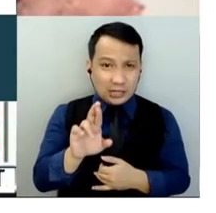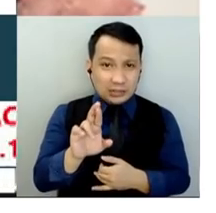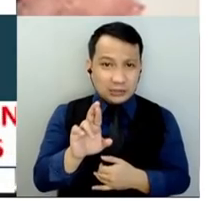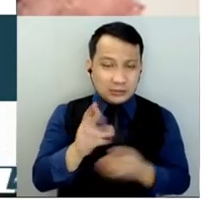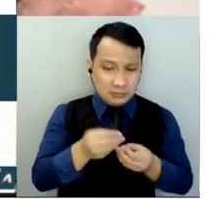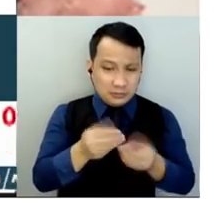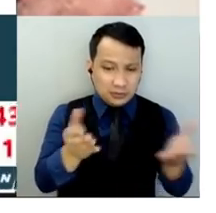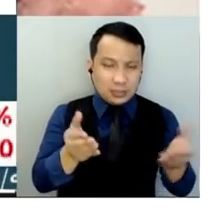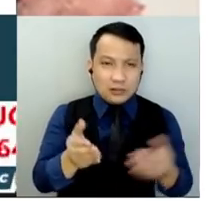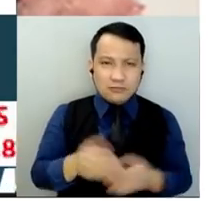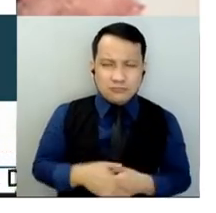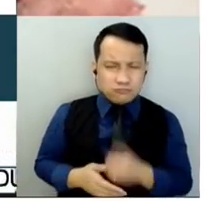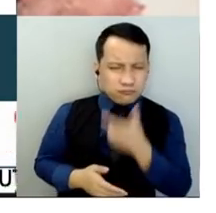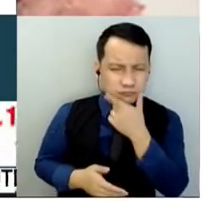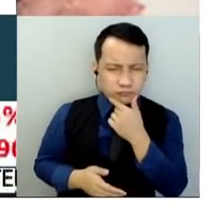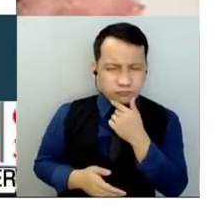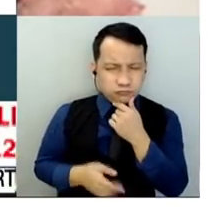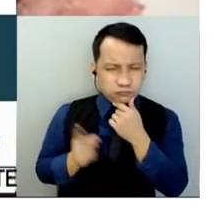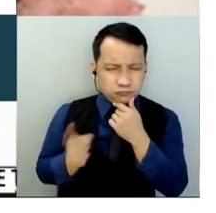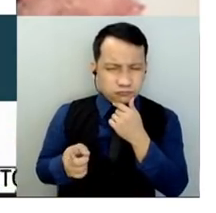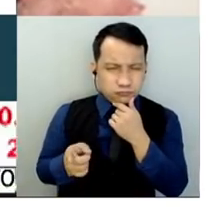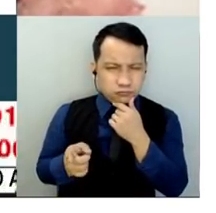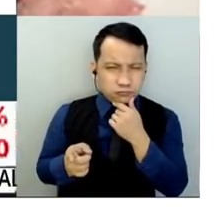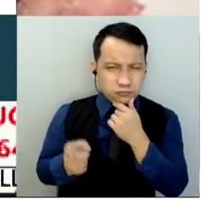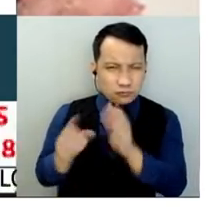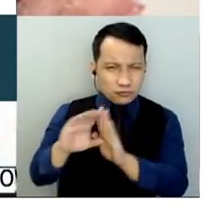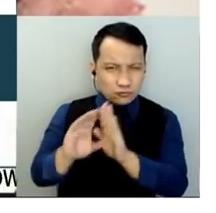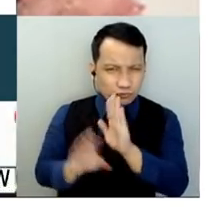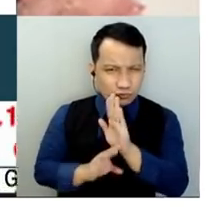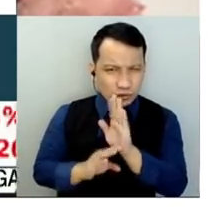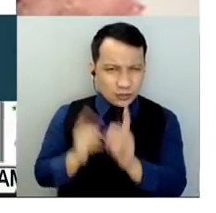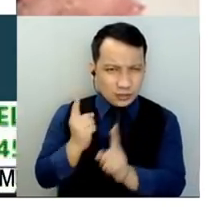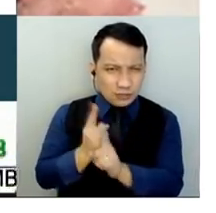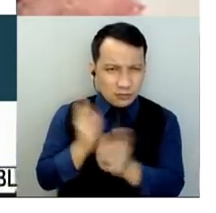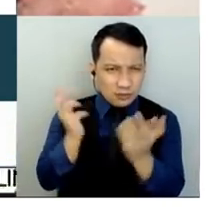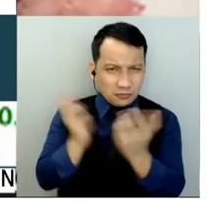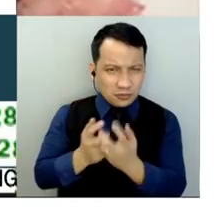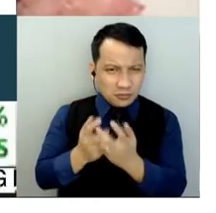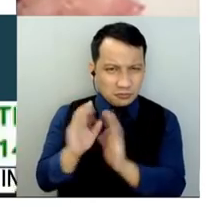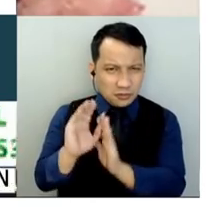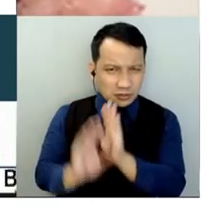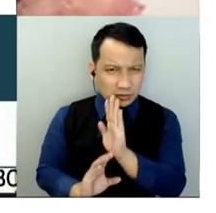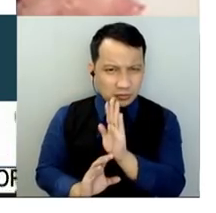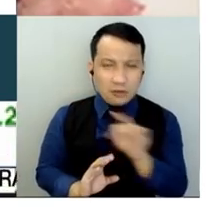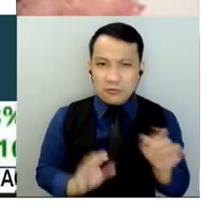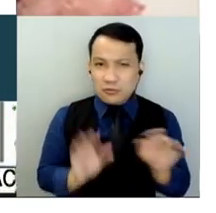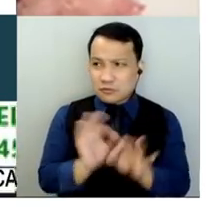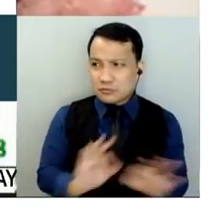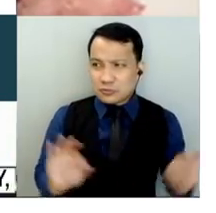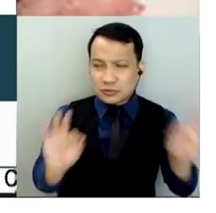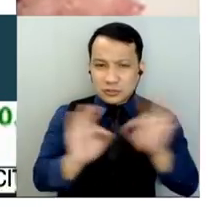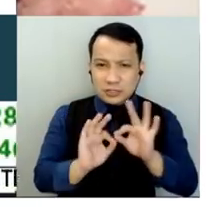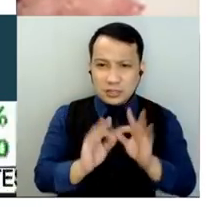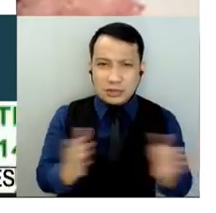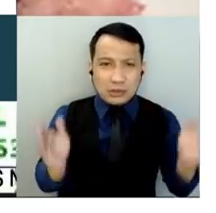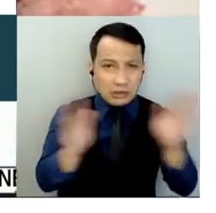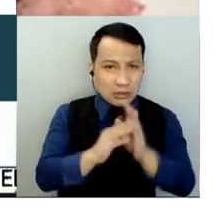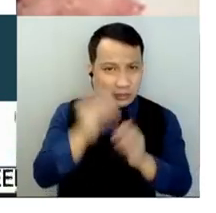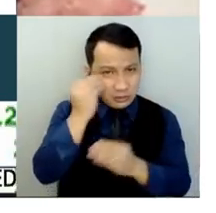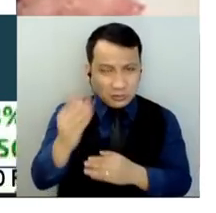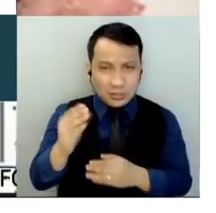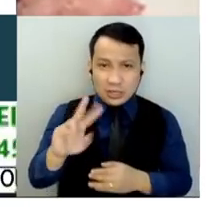makes us wonder whether this is constitutional, meaning it's a way for the executive to actually